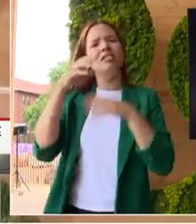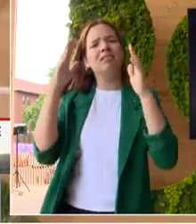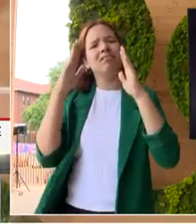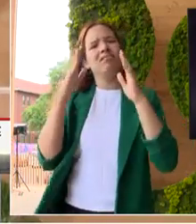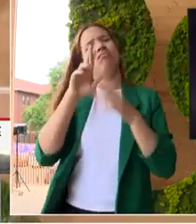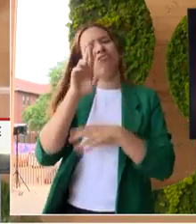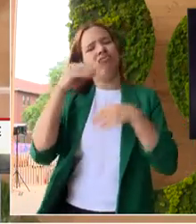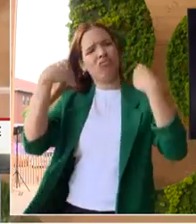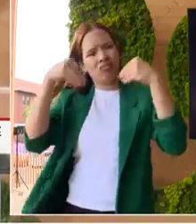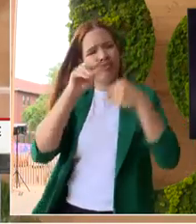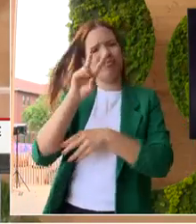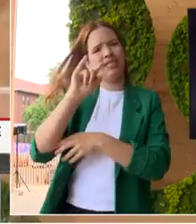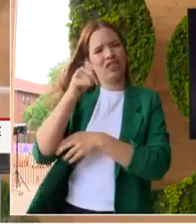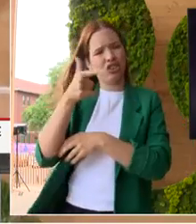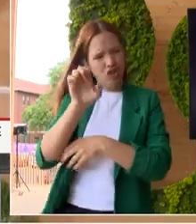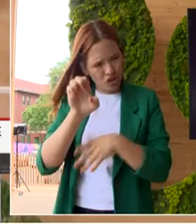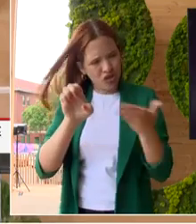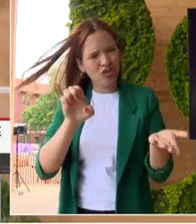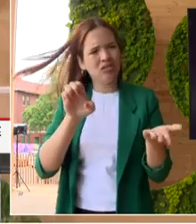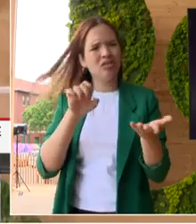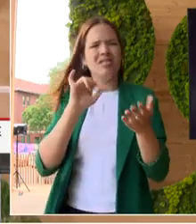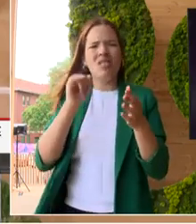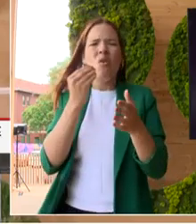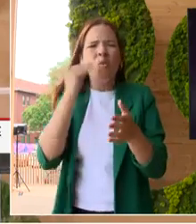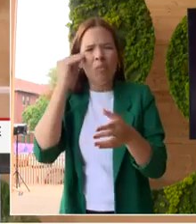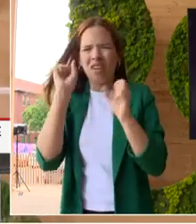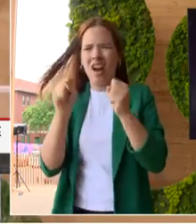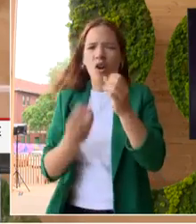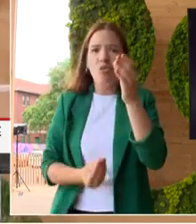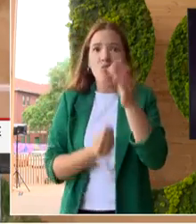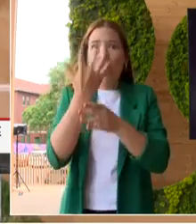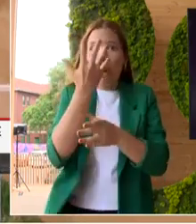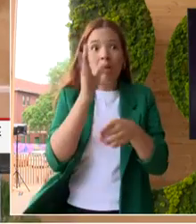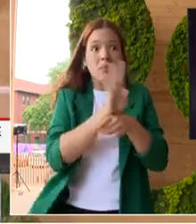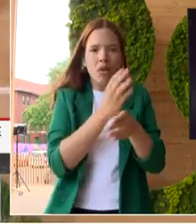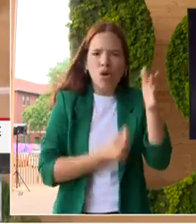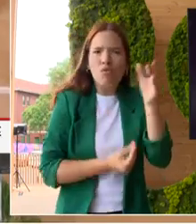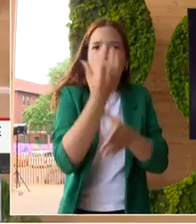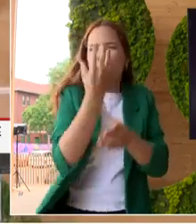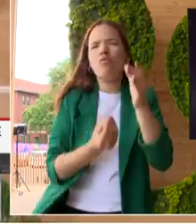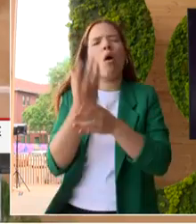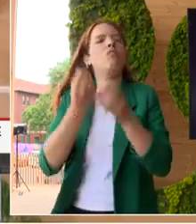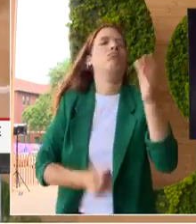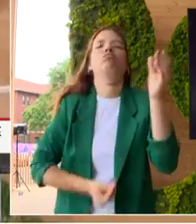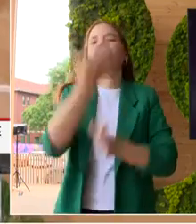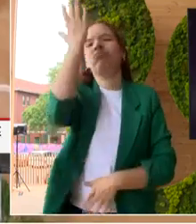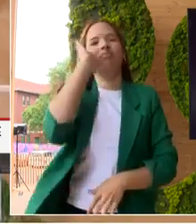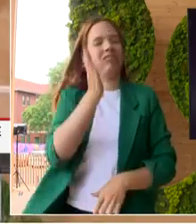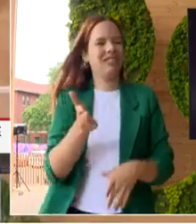13 homegrown businesses, all from Ward 7 and 8.